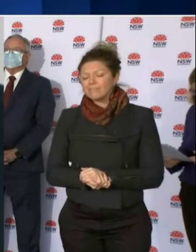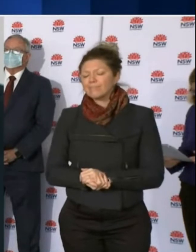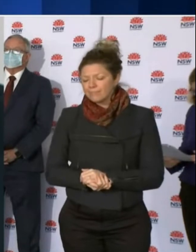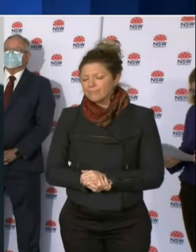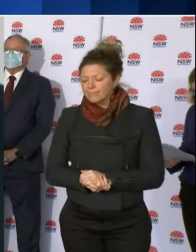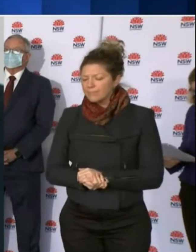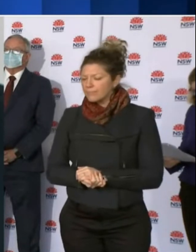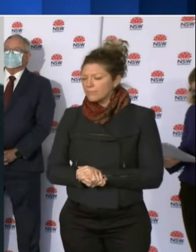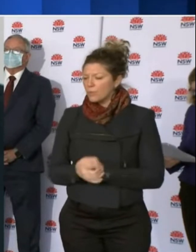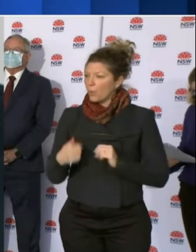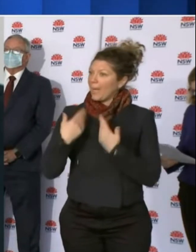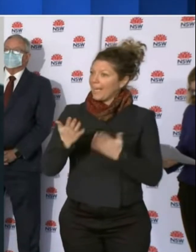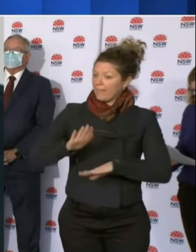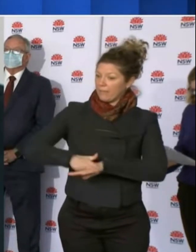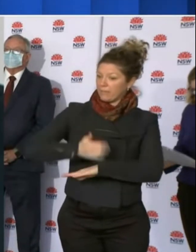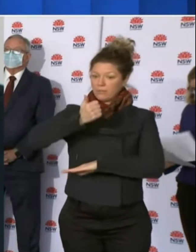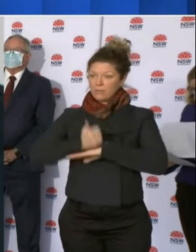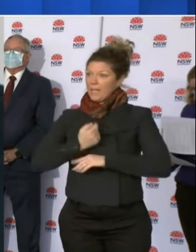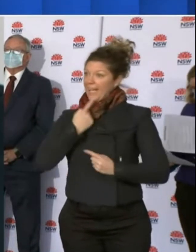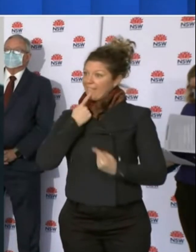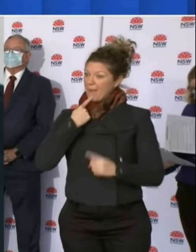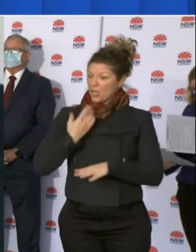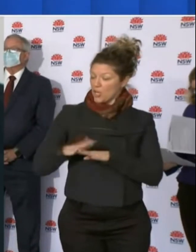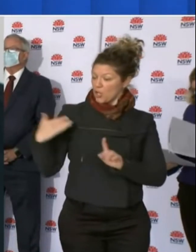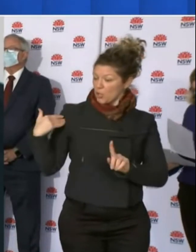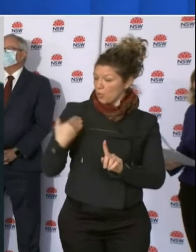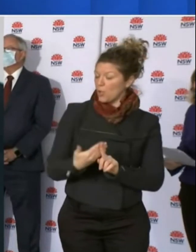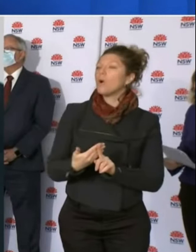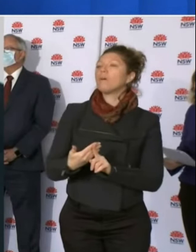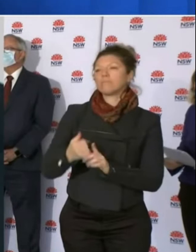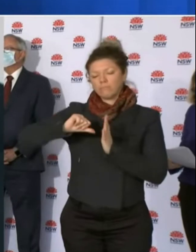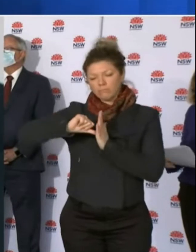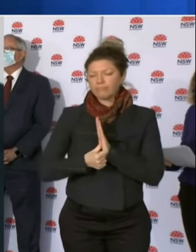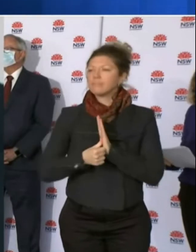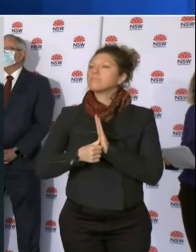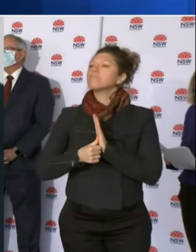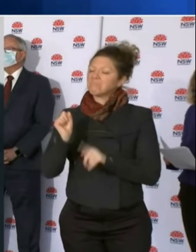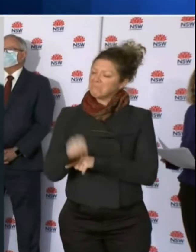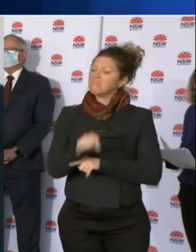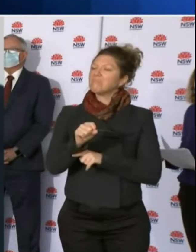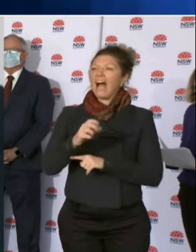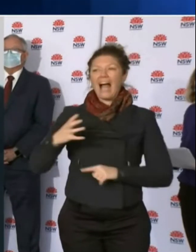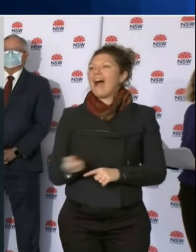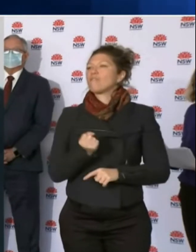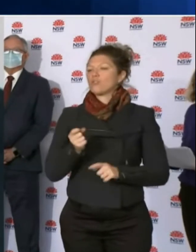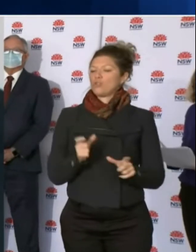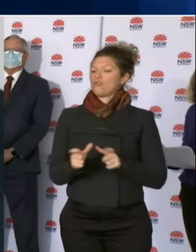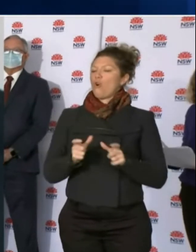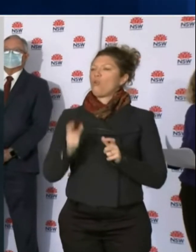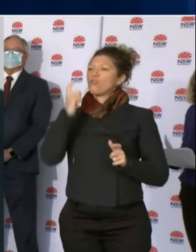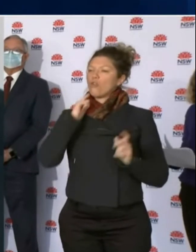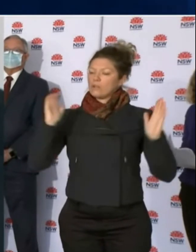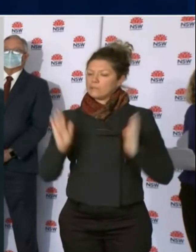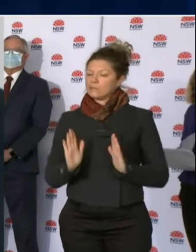believe are the best ones based on the health advice, but the settings are what we believe we needed to do in order to reduce